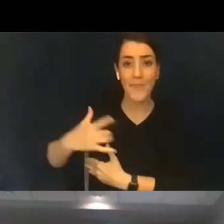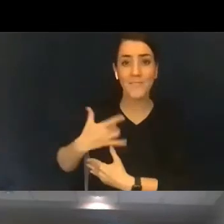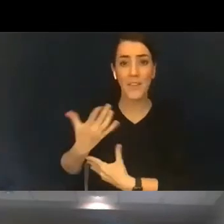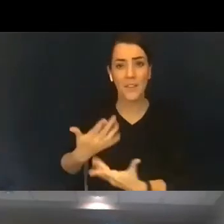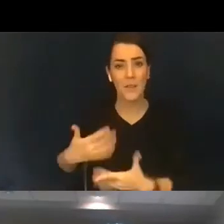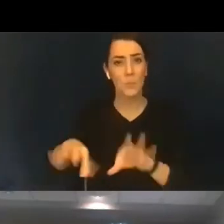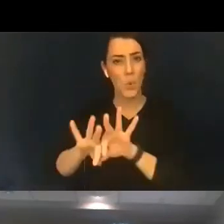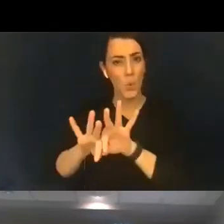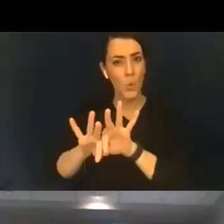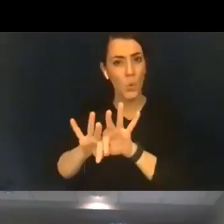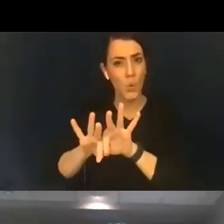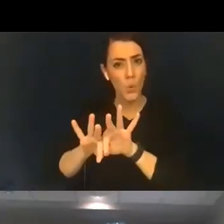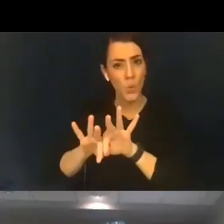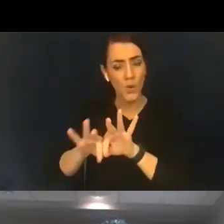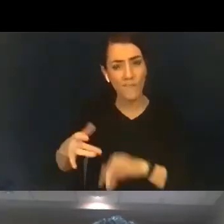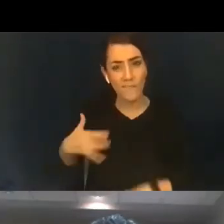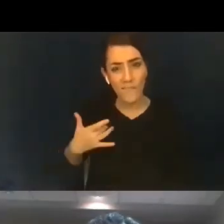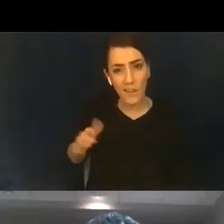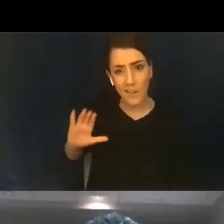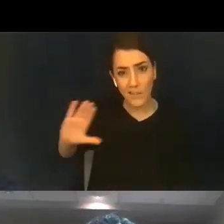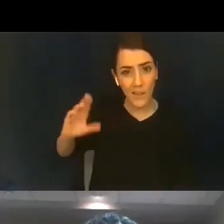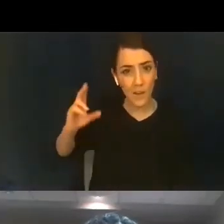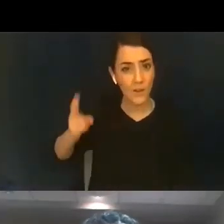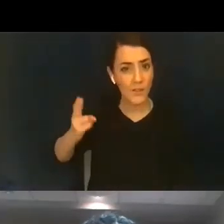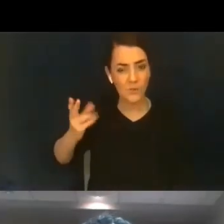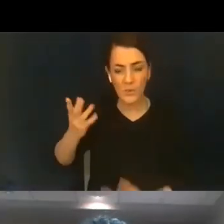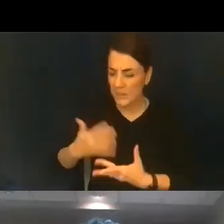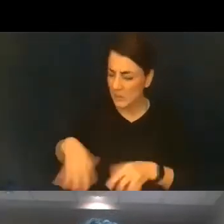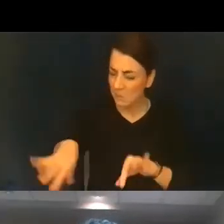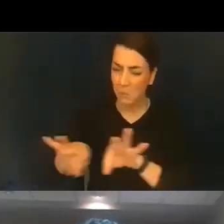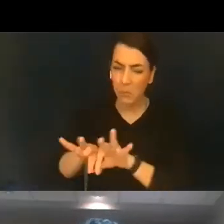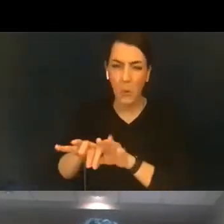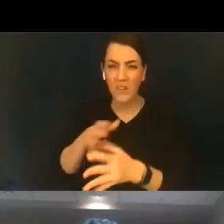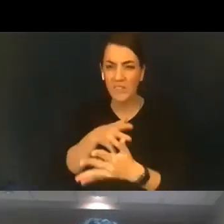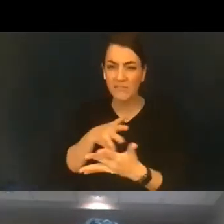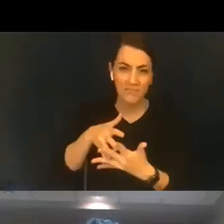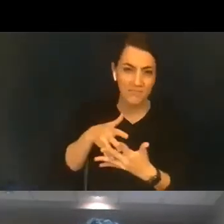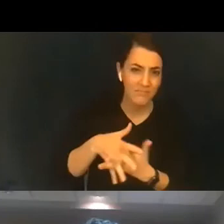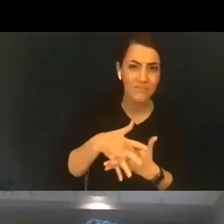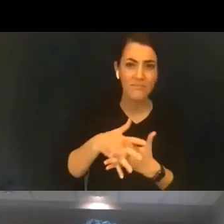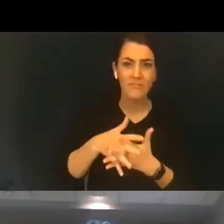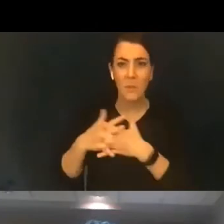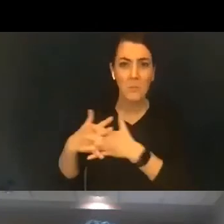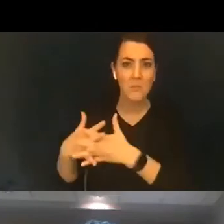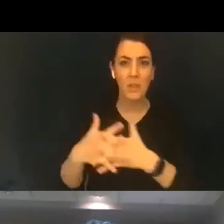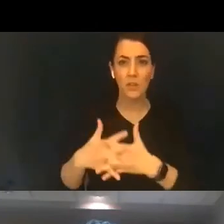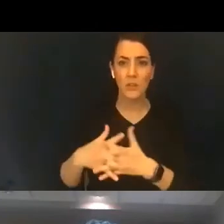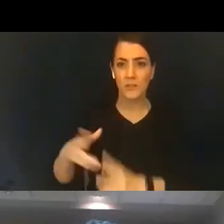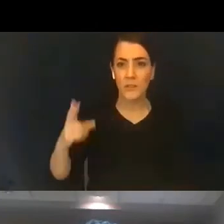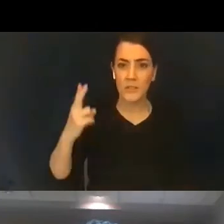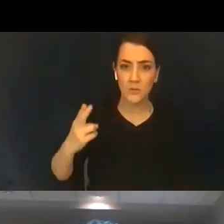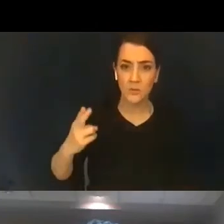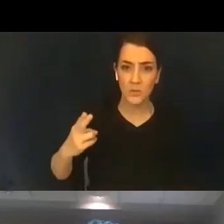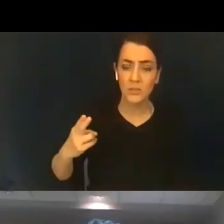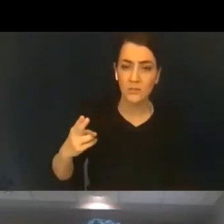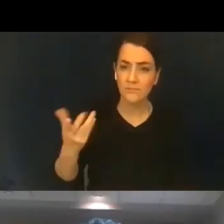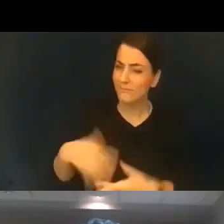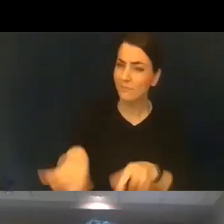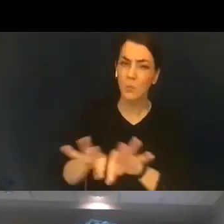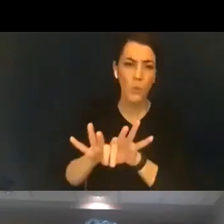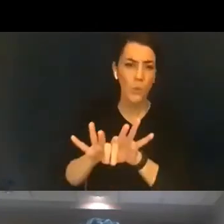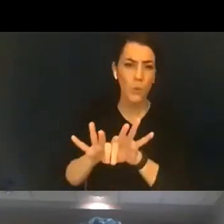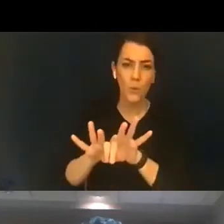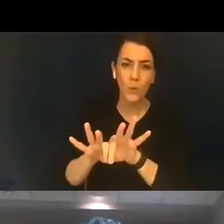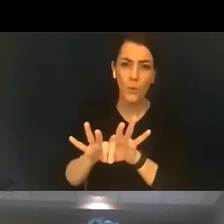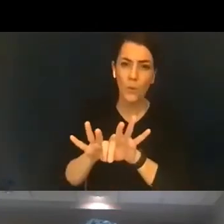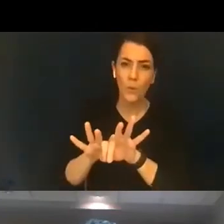history is an important part of American history, to make them feel that their arts and